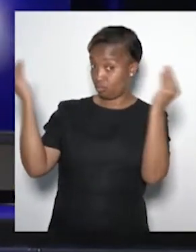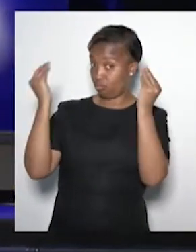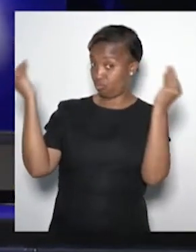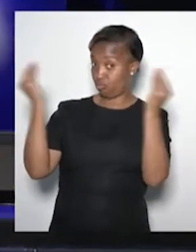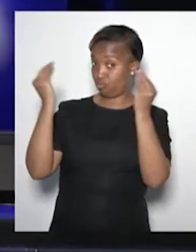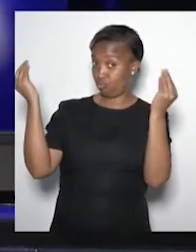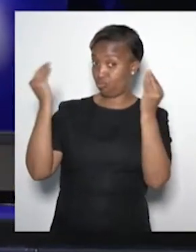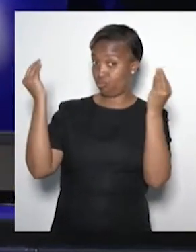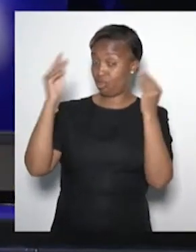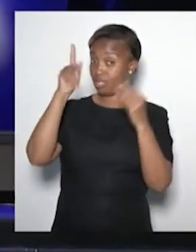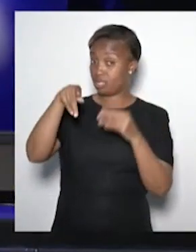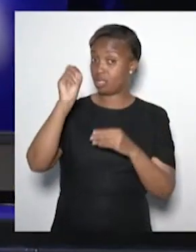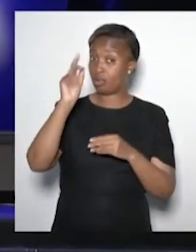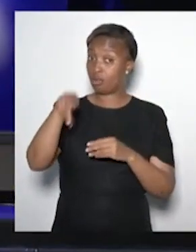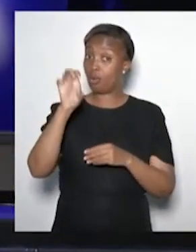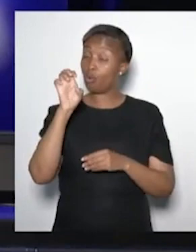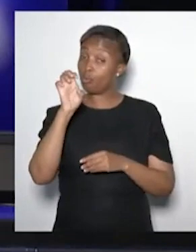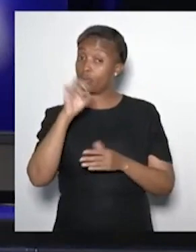the Pope,